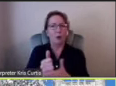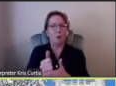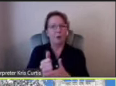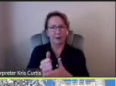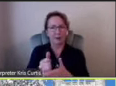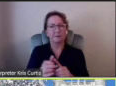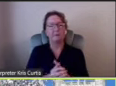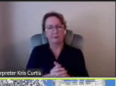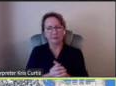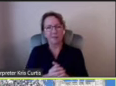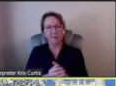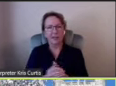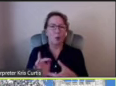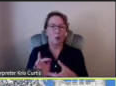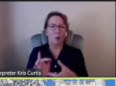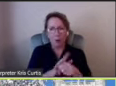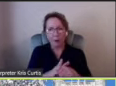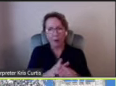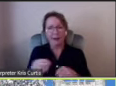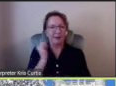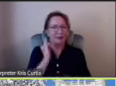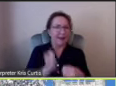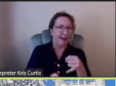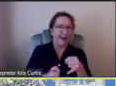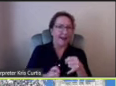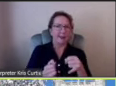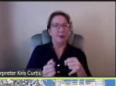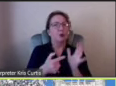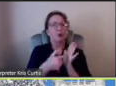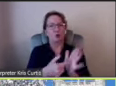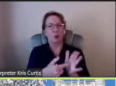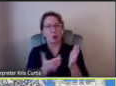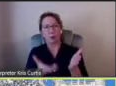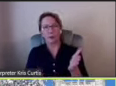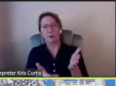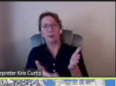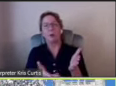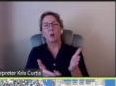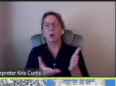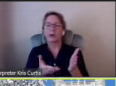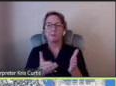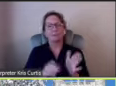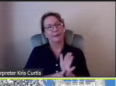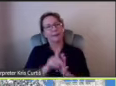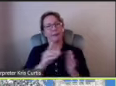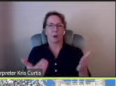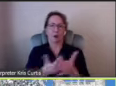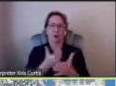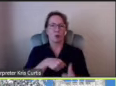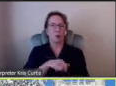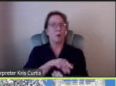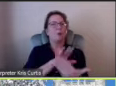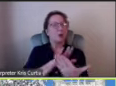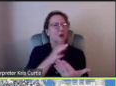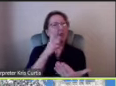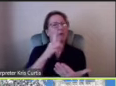comorbidities with COVID. And then the very last slide shows that we're developing new approaches to tag household gardens. You're